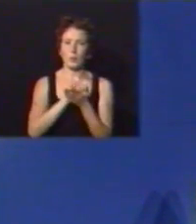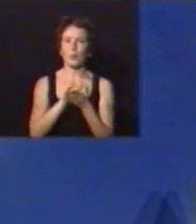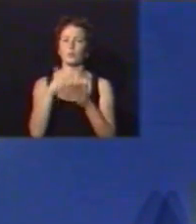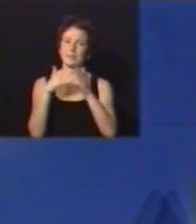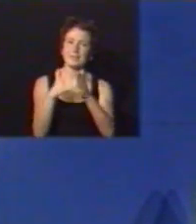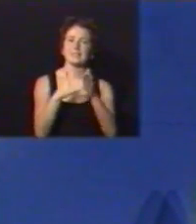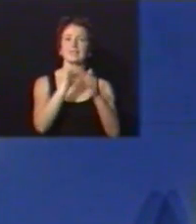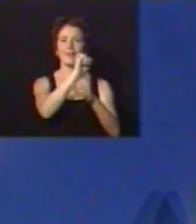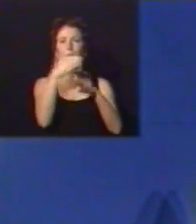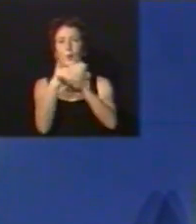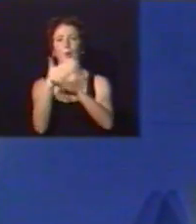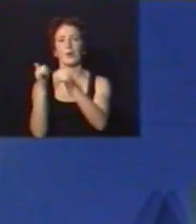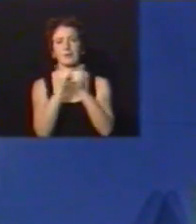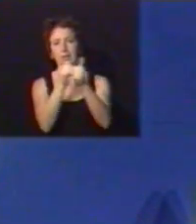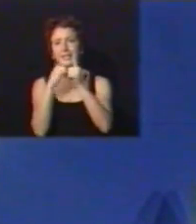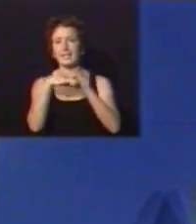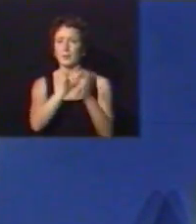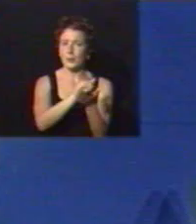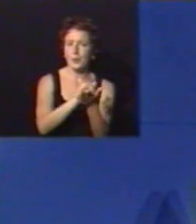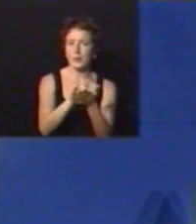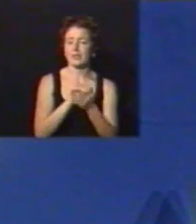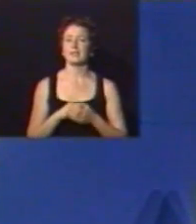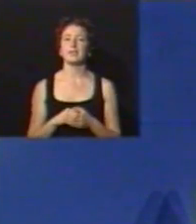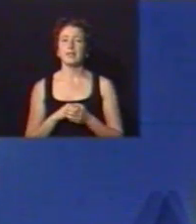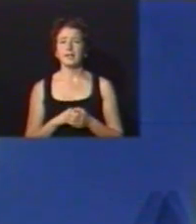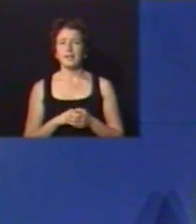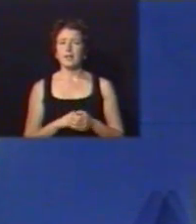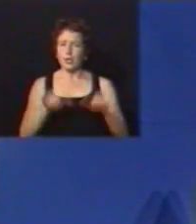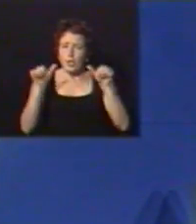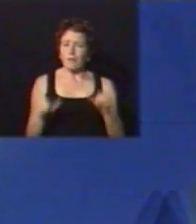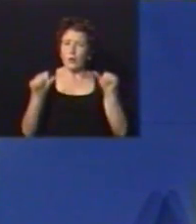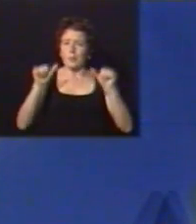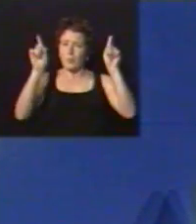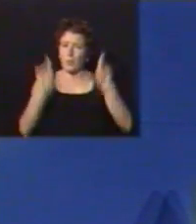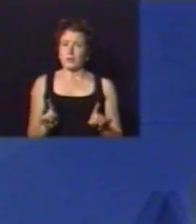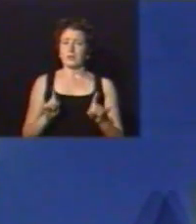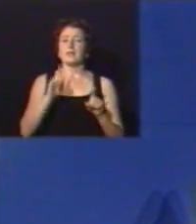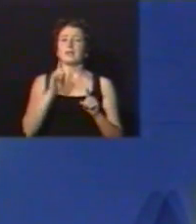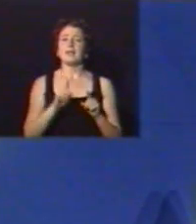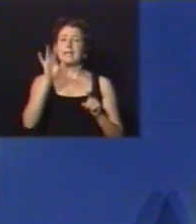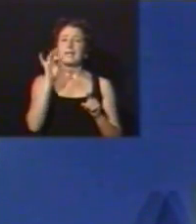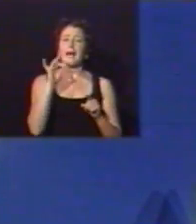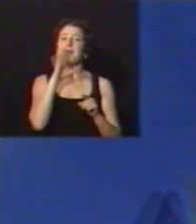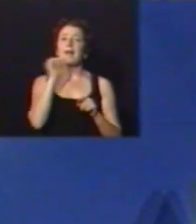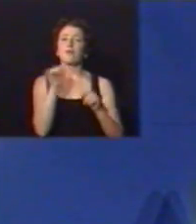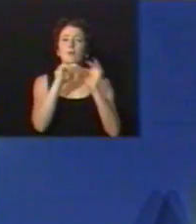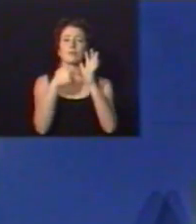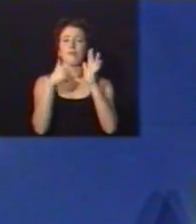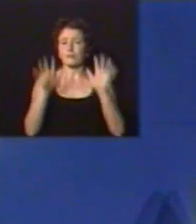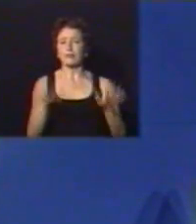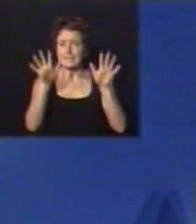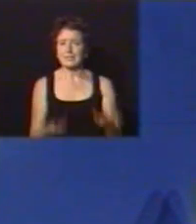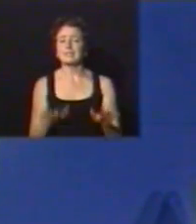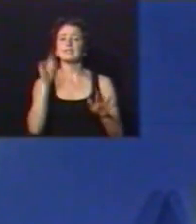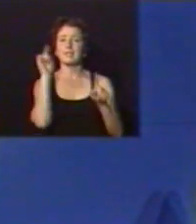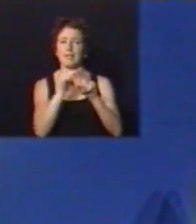their comrades in New York. It's also been confirmed that a gay Briton, Graham Berkeley, a product manager, was one of